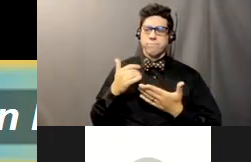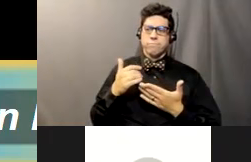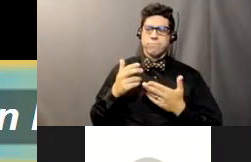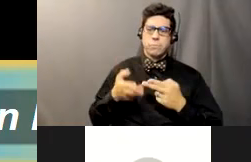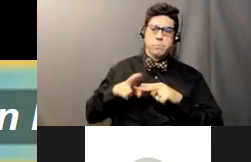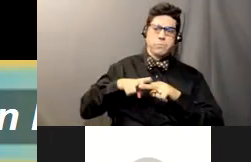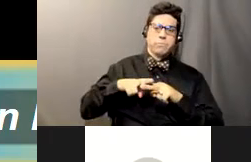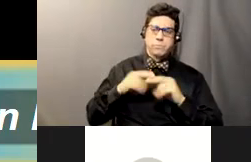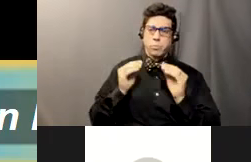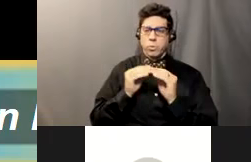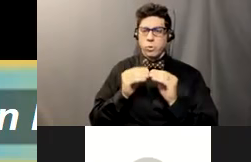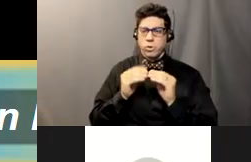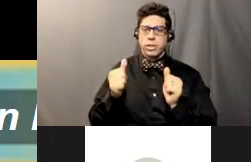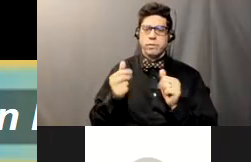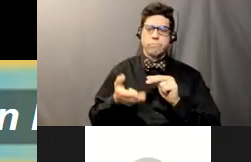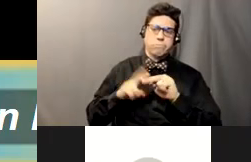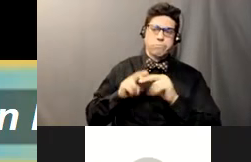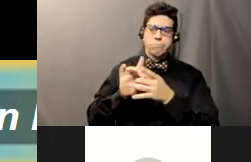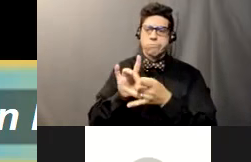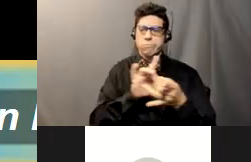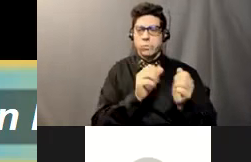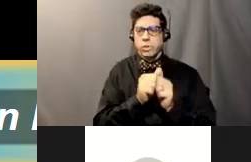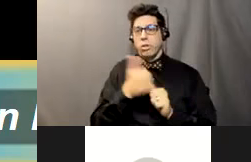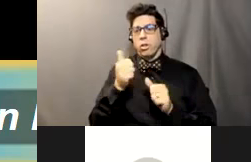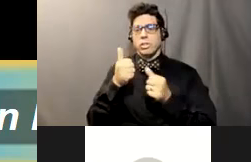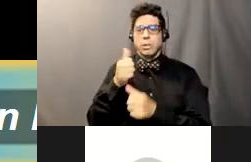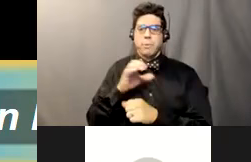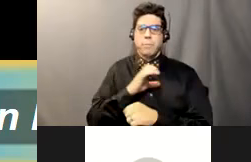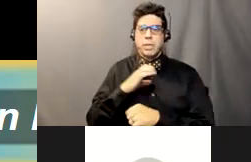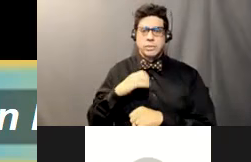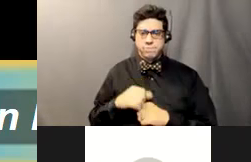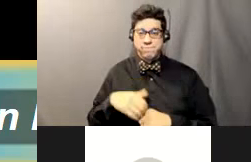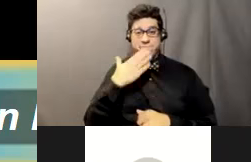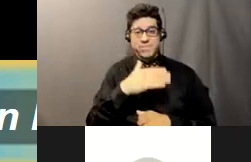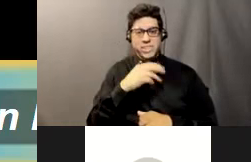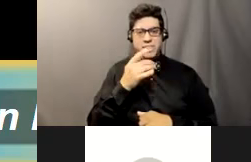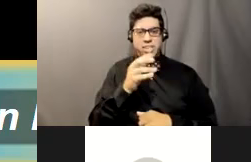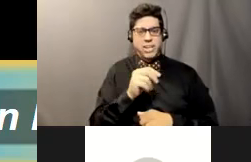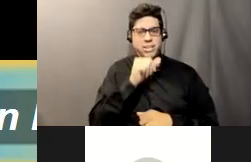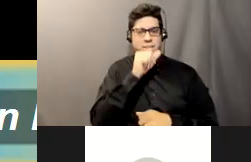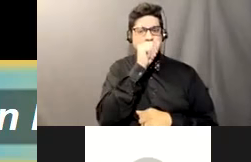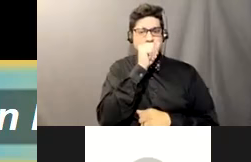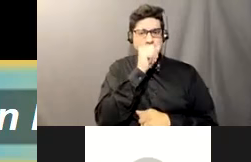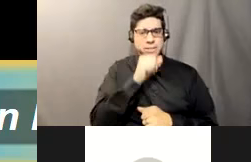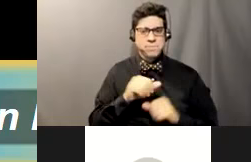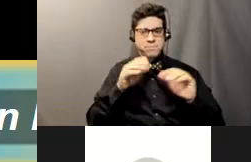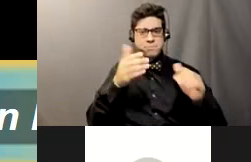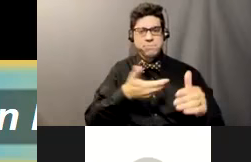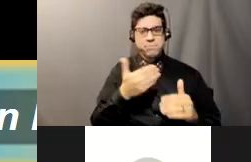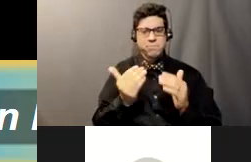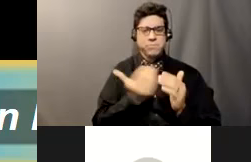start increasing collaboration with the other subcommittees. Thank you. Awesome. Thank you, Jen, for a great update, and welcome to our